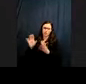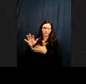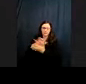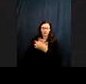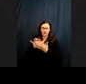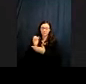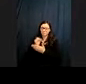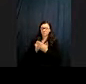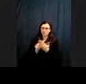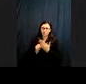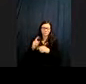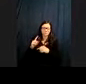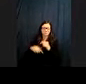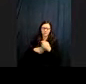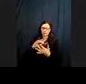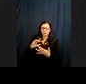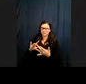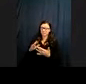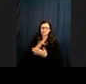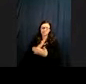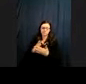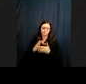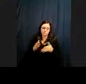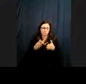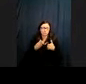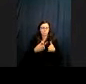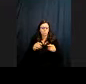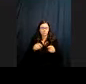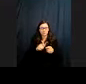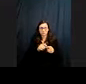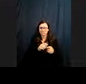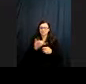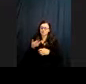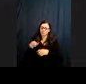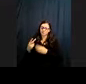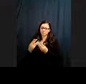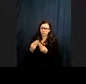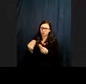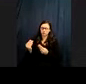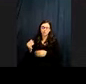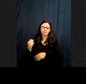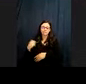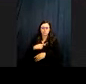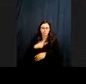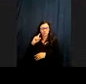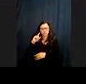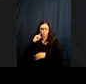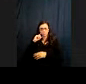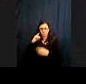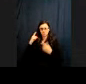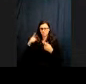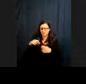unreachable part between rose knit and ashes bark. When we heard in